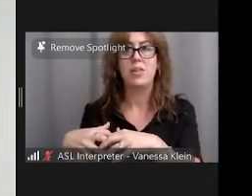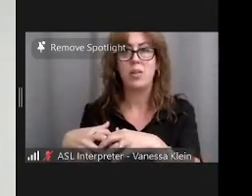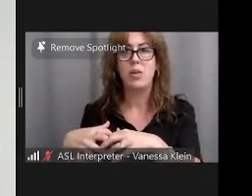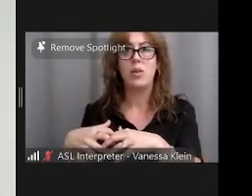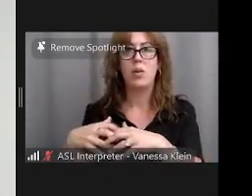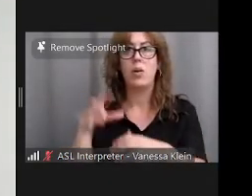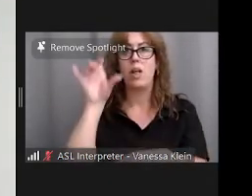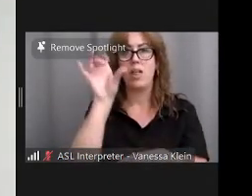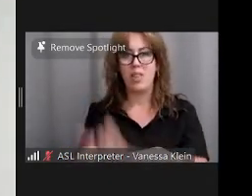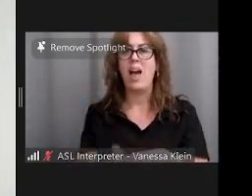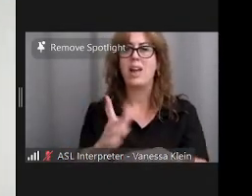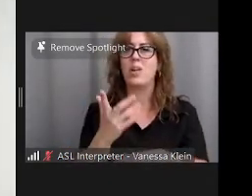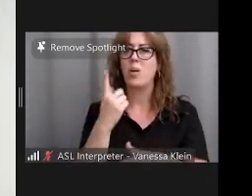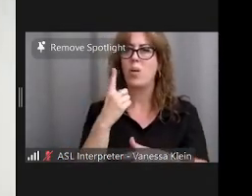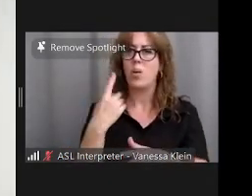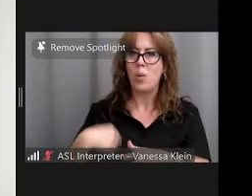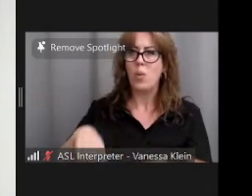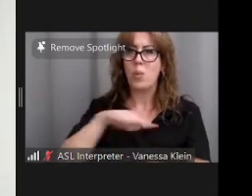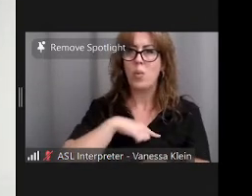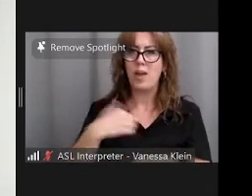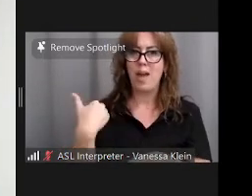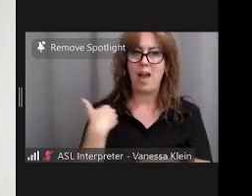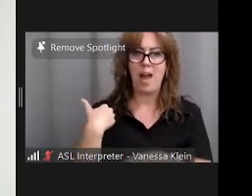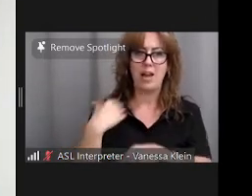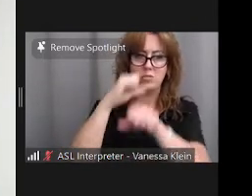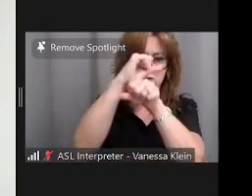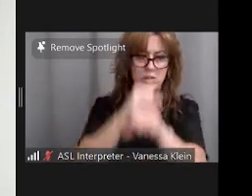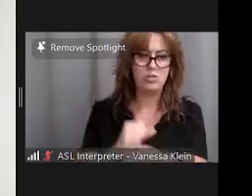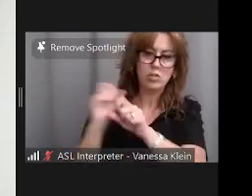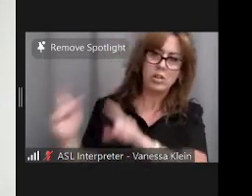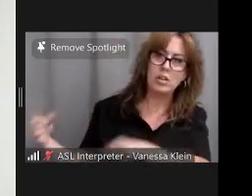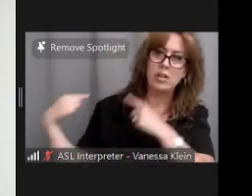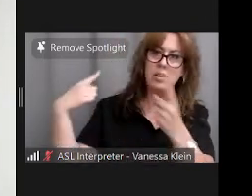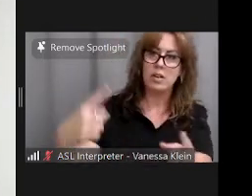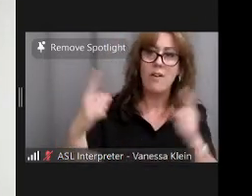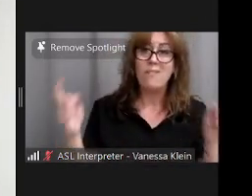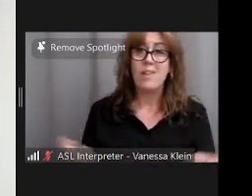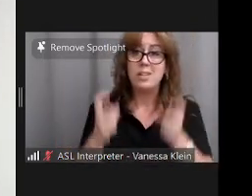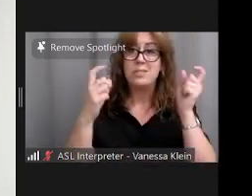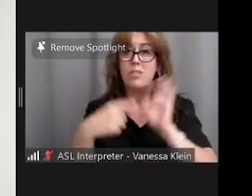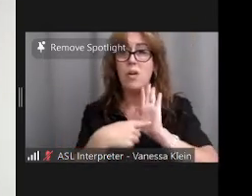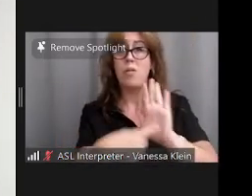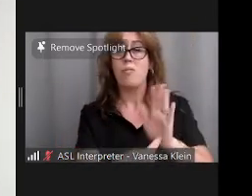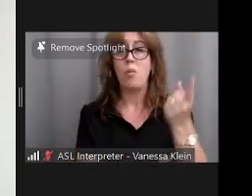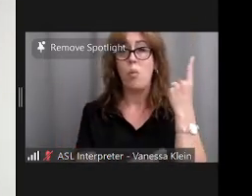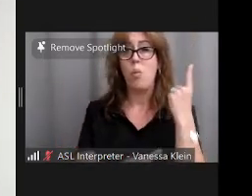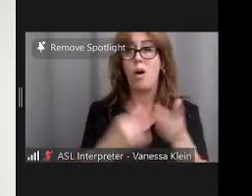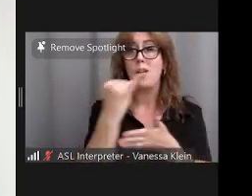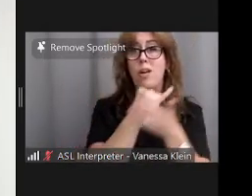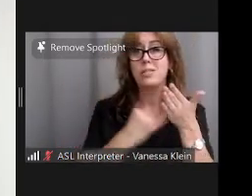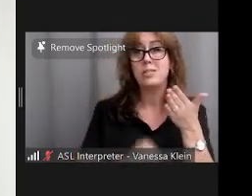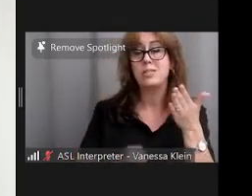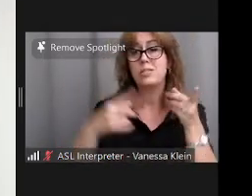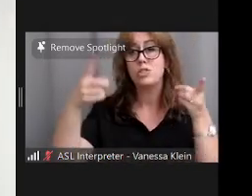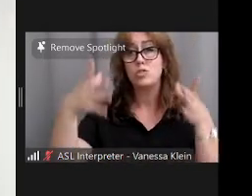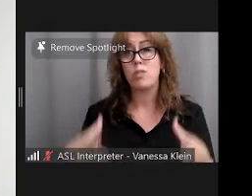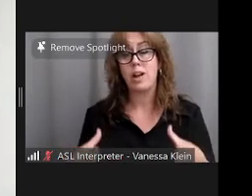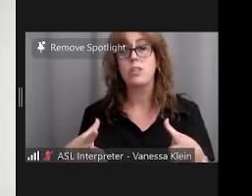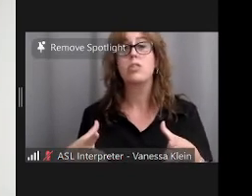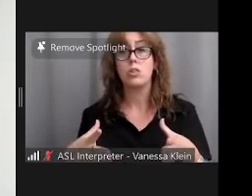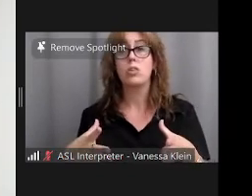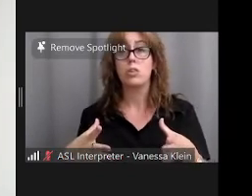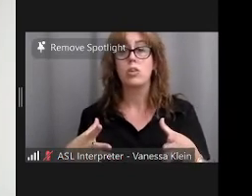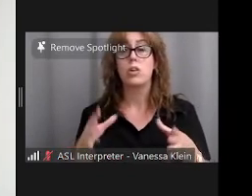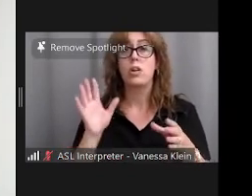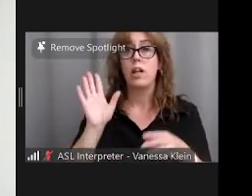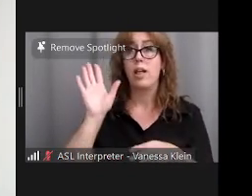and true and very traditional festival model of having one artistic director's voice who selected